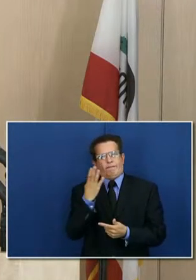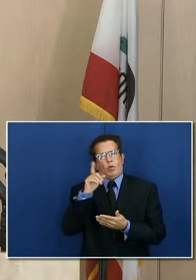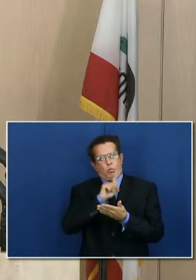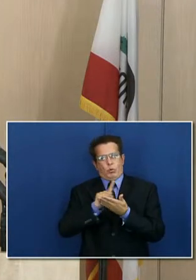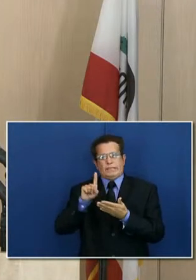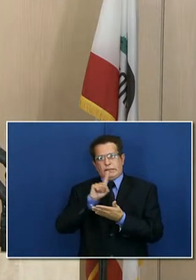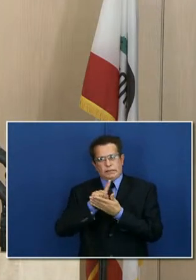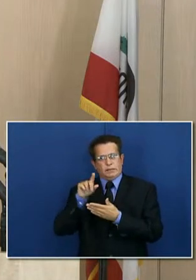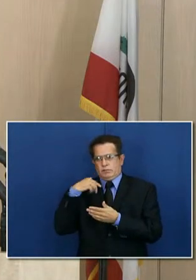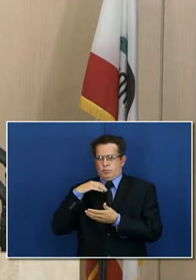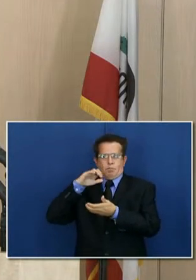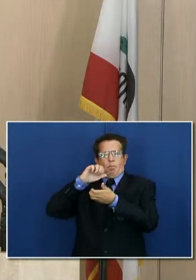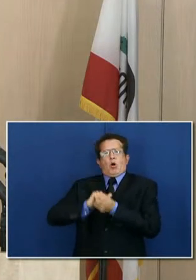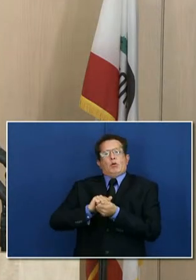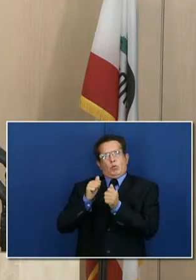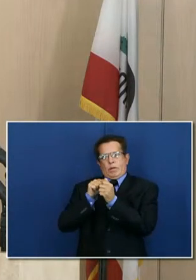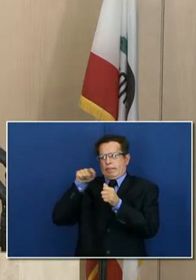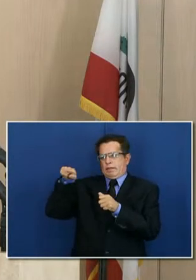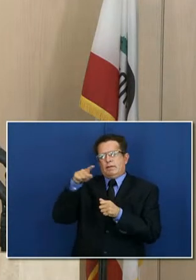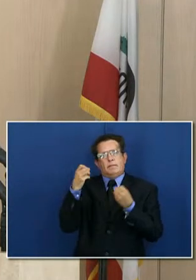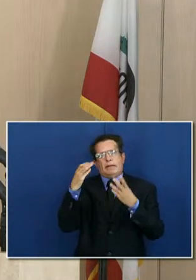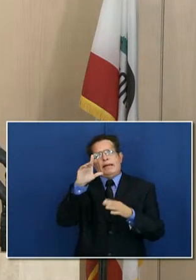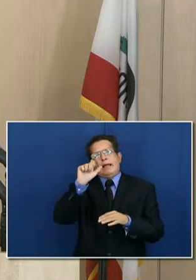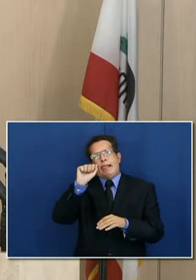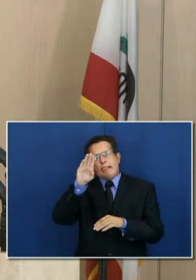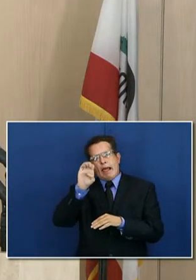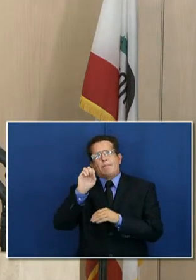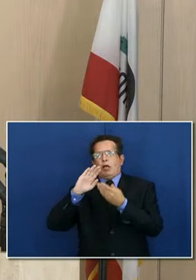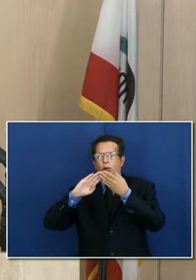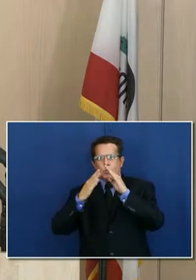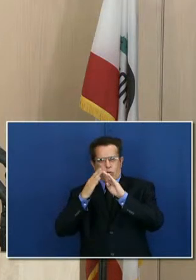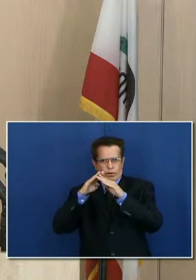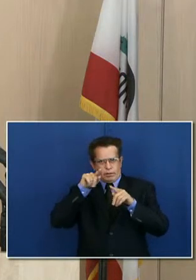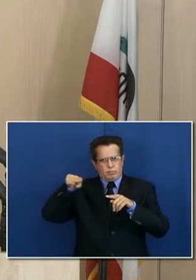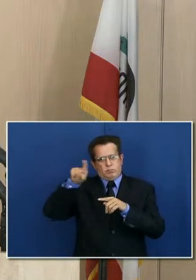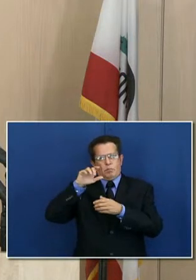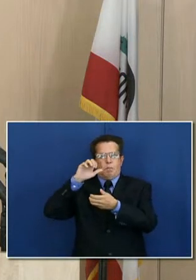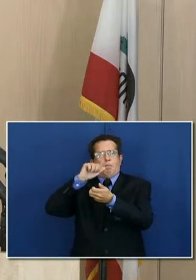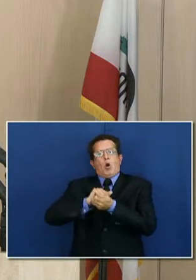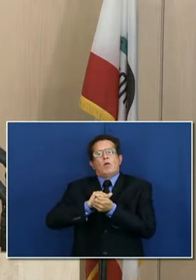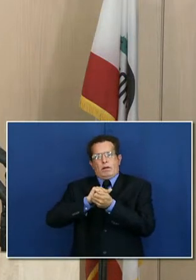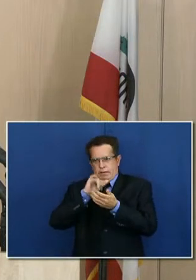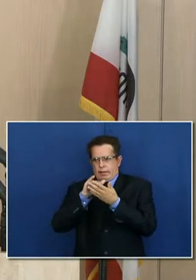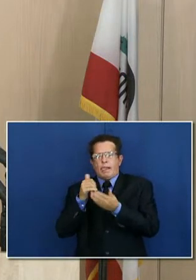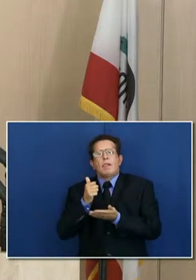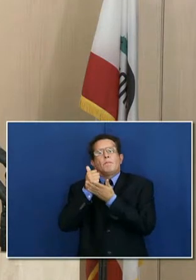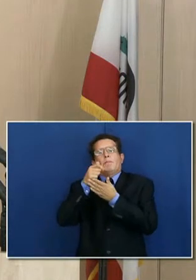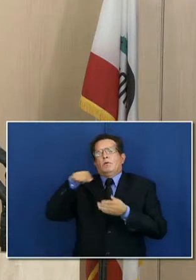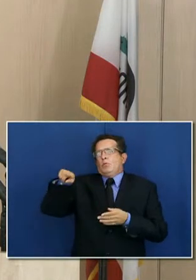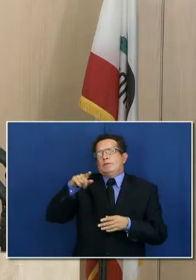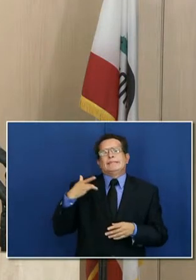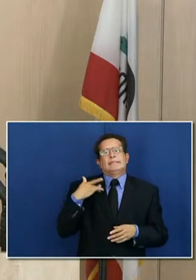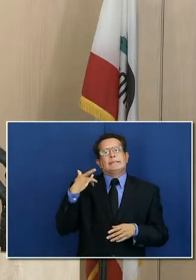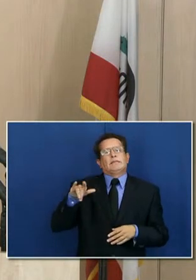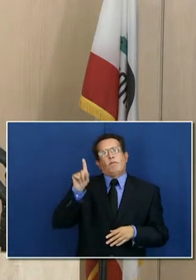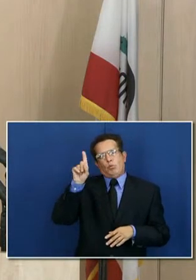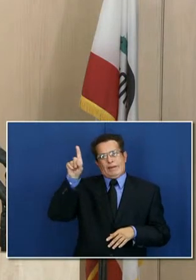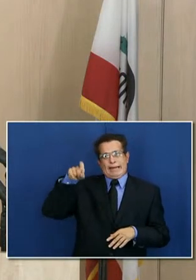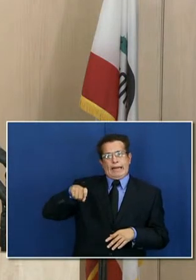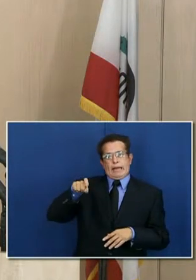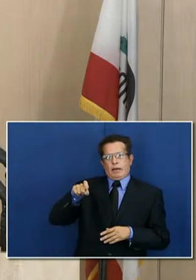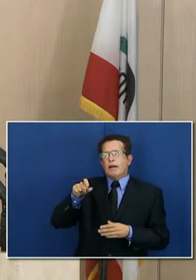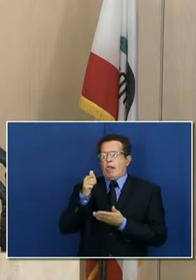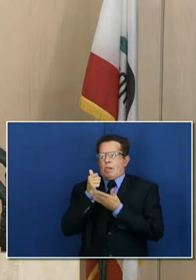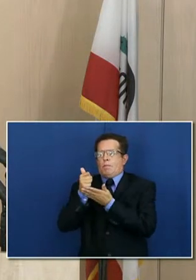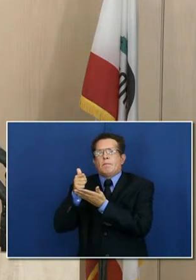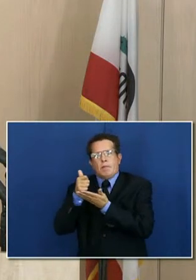valuable partnerships that we've established with many of our community organizations to reach the underserved populations of our community